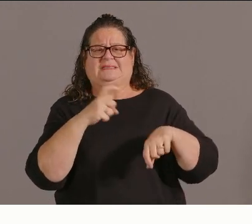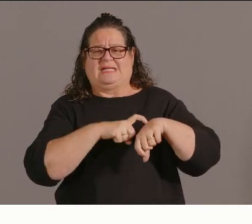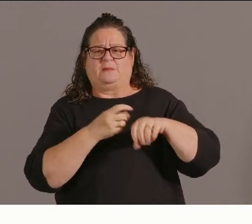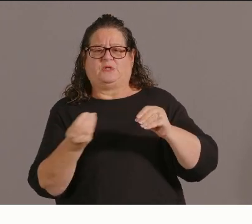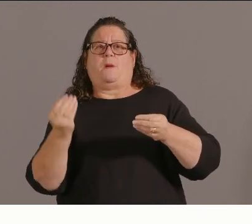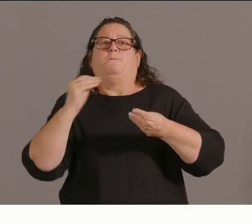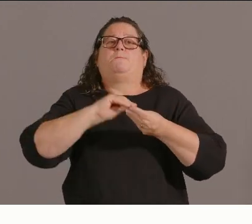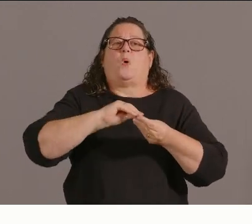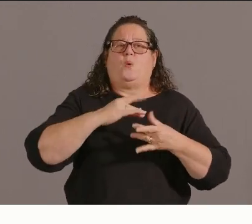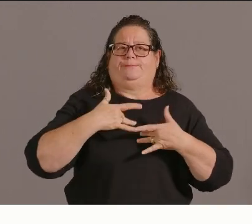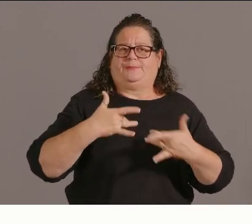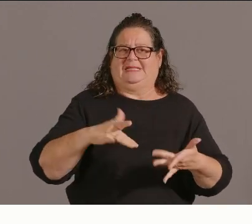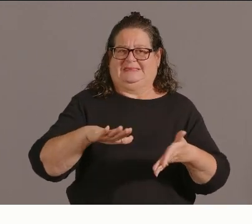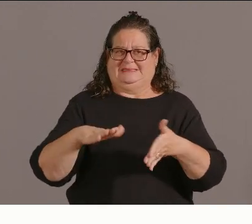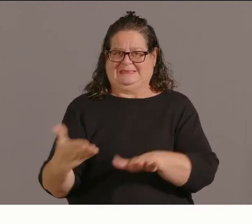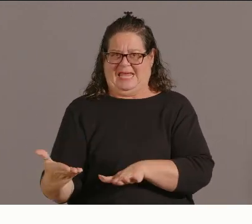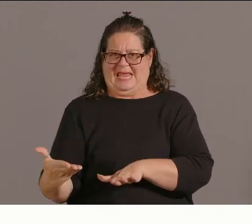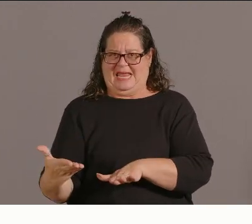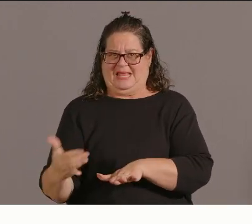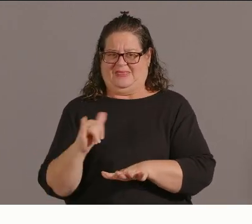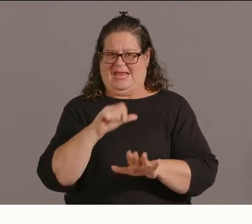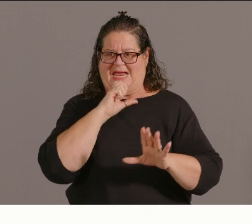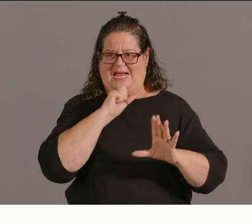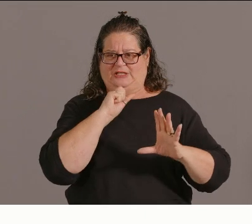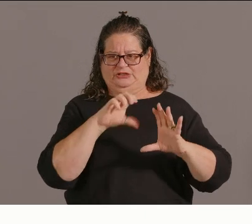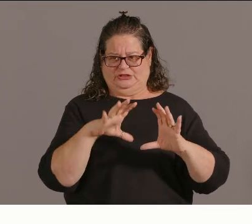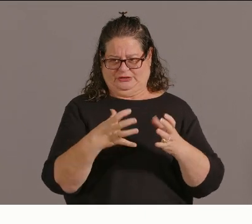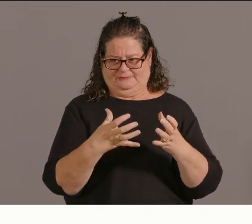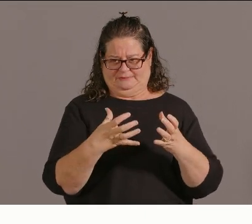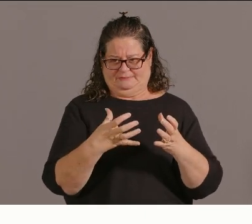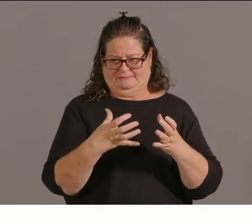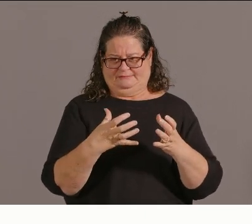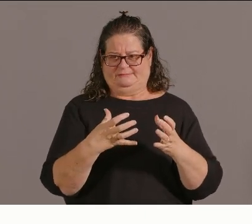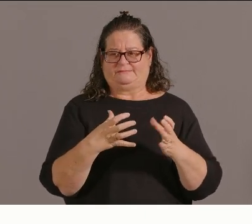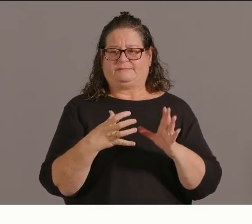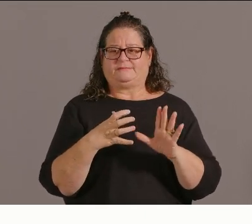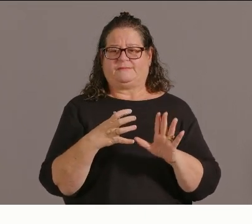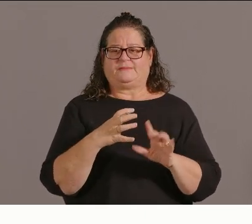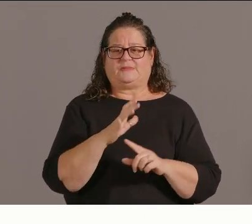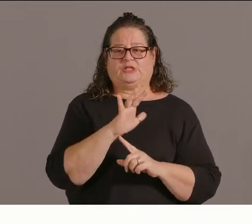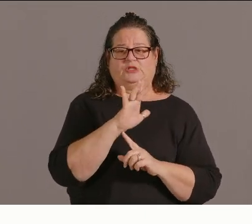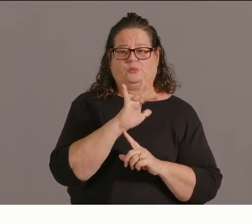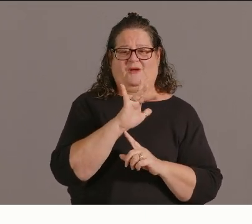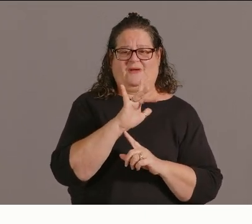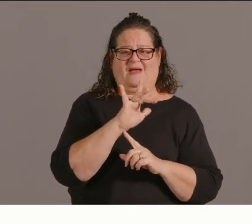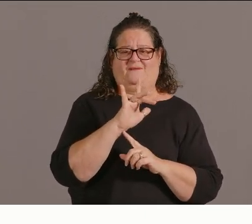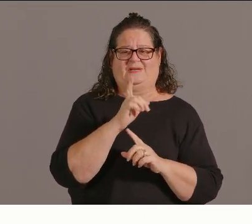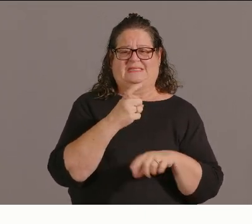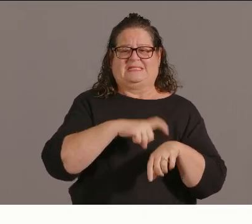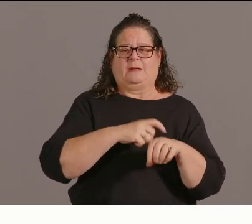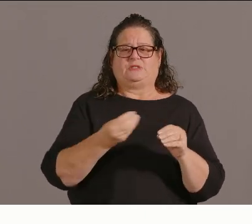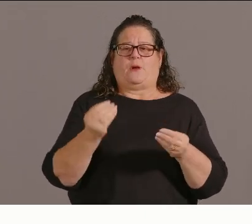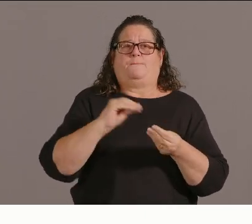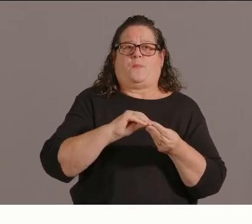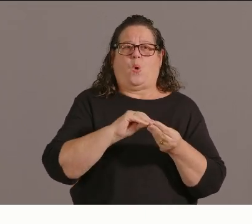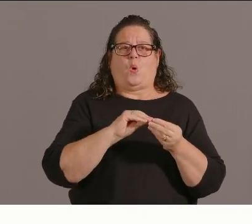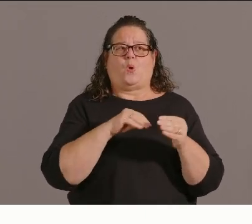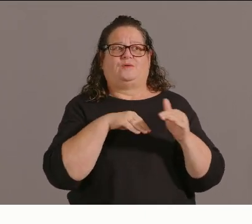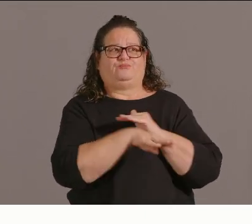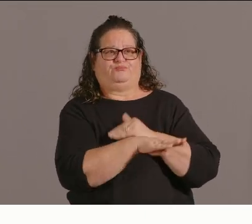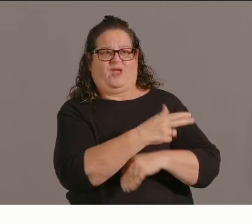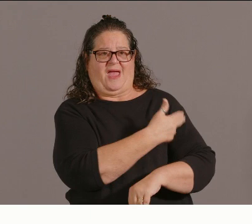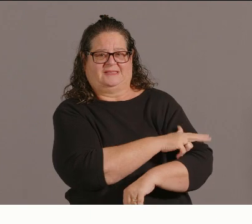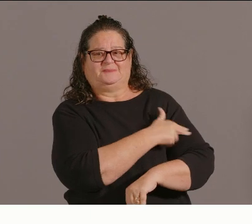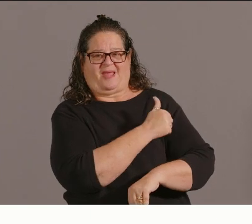and 35 times more likely, or I'm sorry, that's the wrong column, 25 more times likely to be hospitalized than their younger